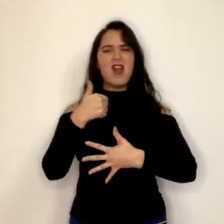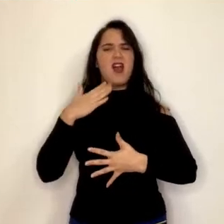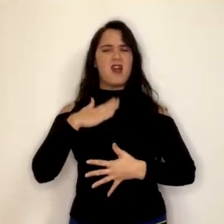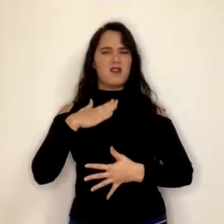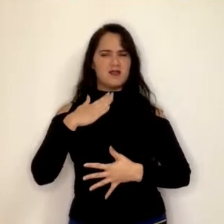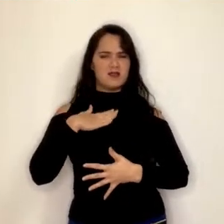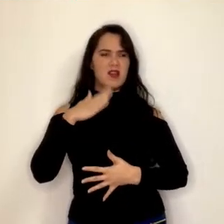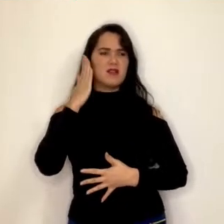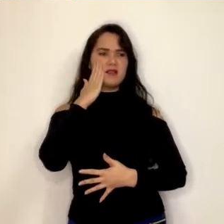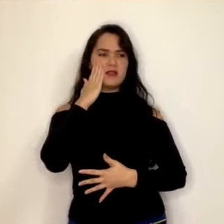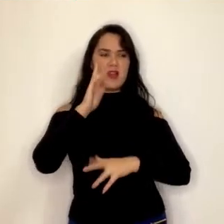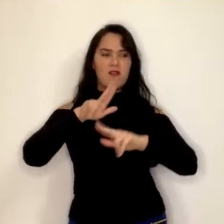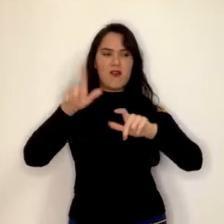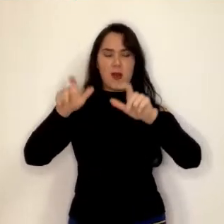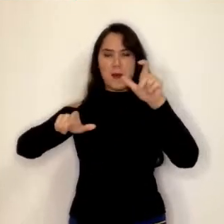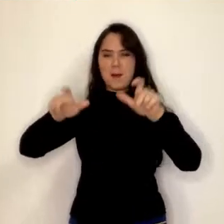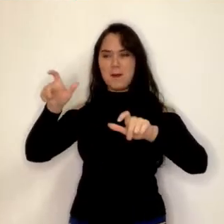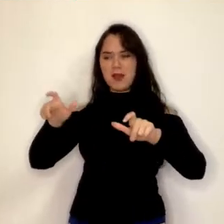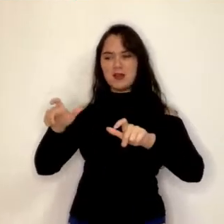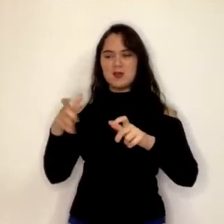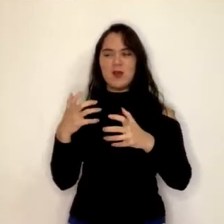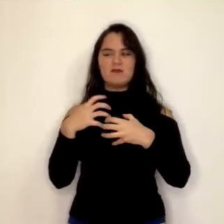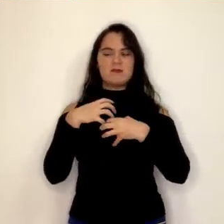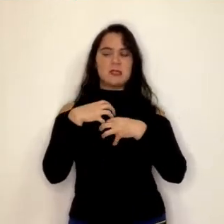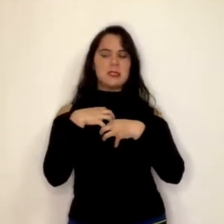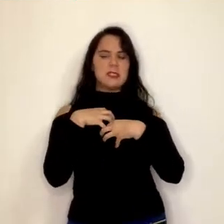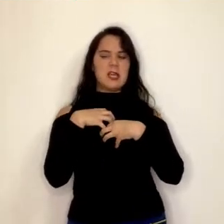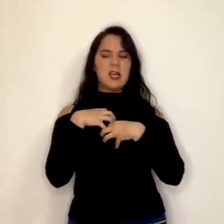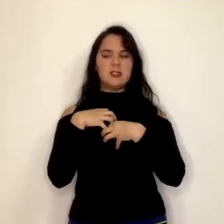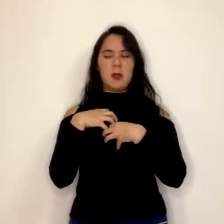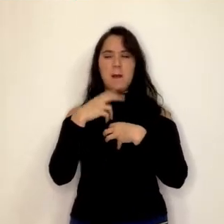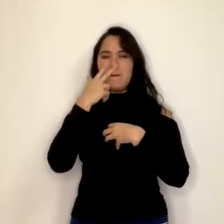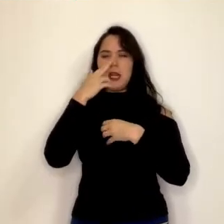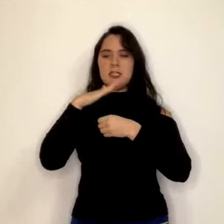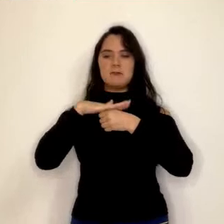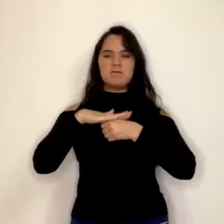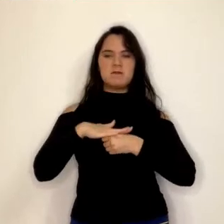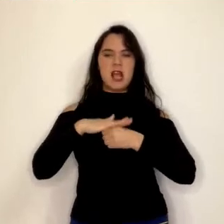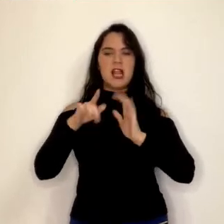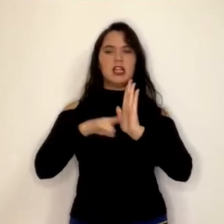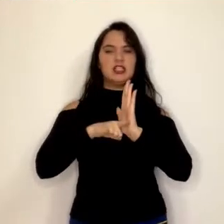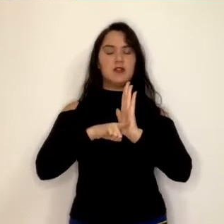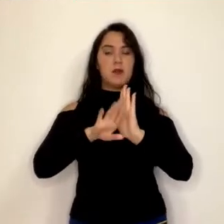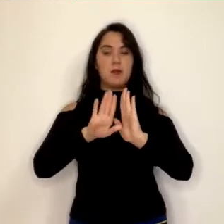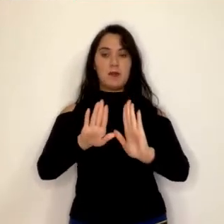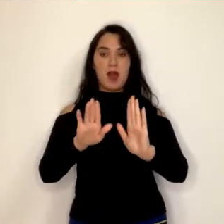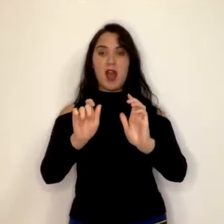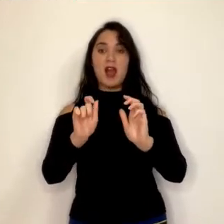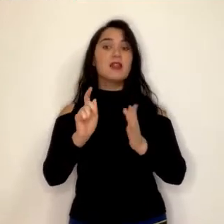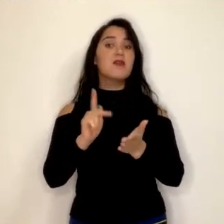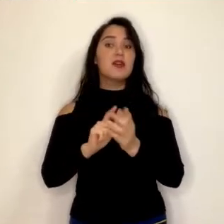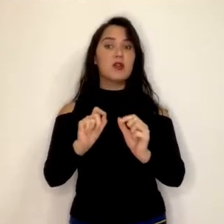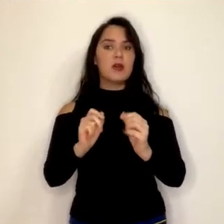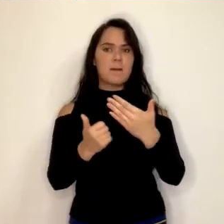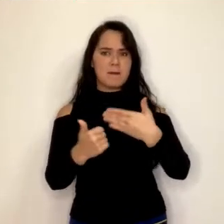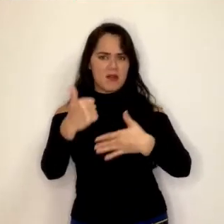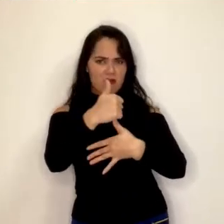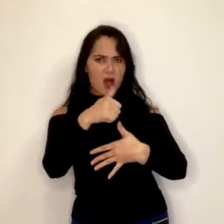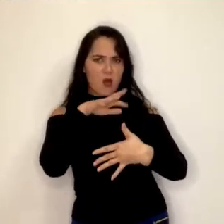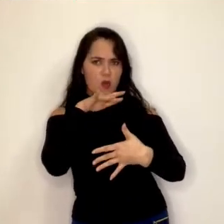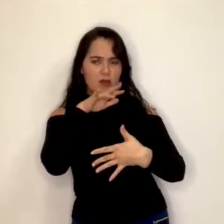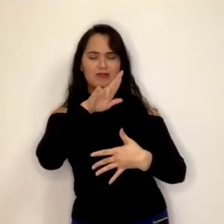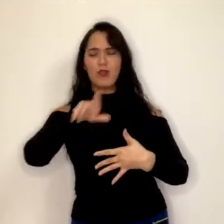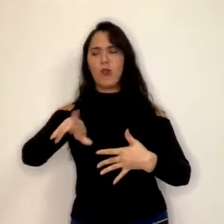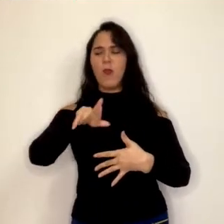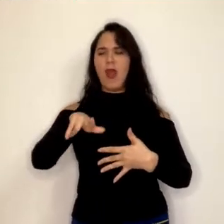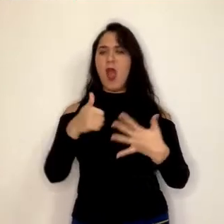privileges that we have, and I know that many people get offended when they hear this type of comments, and